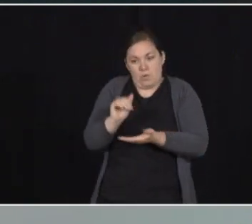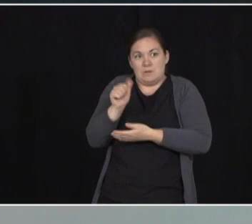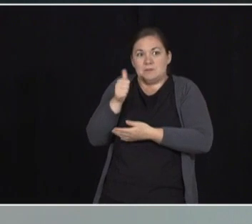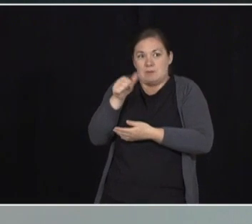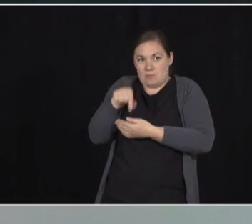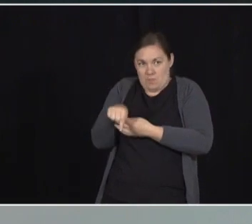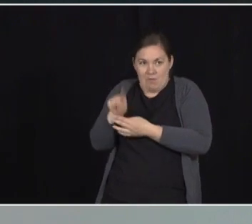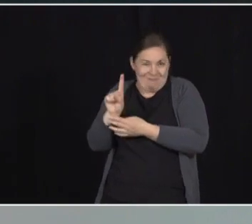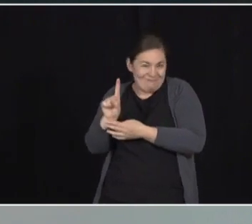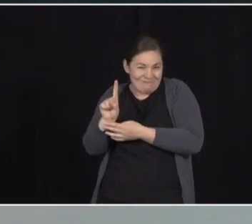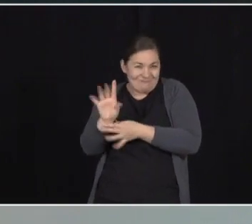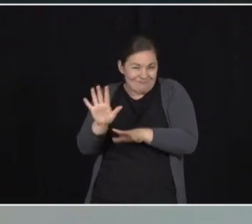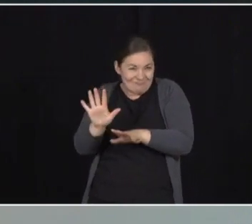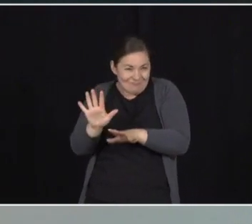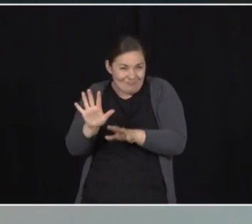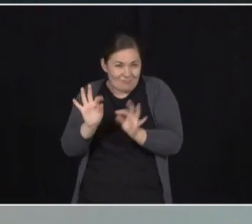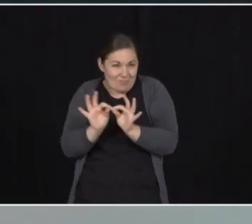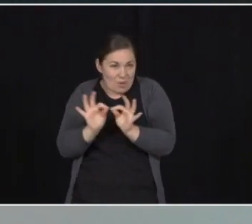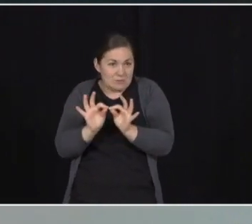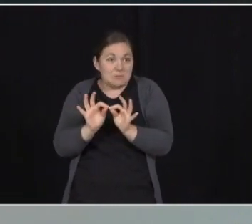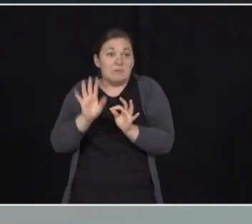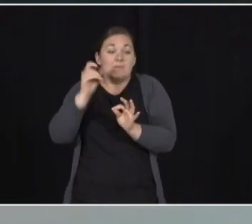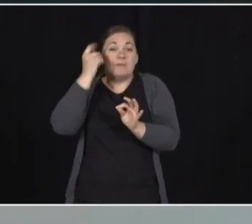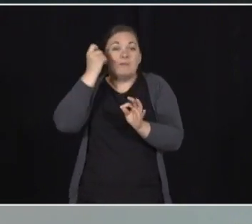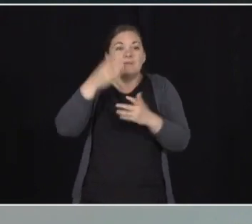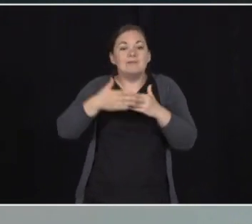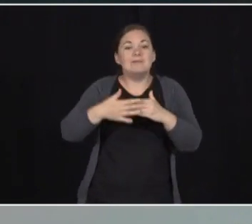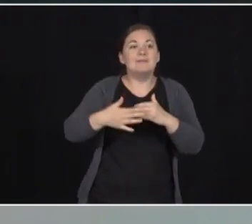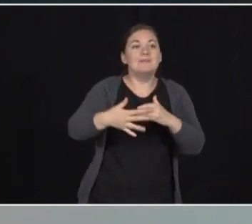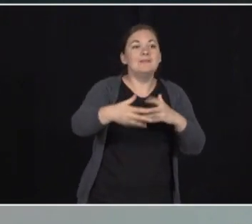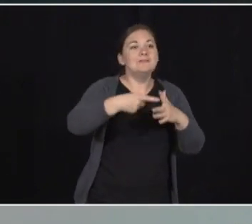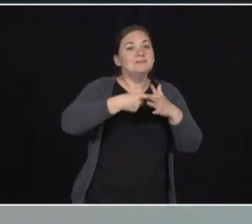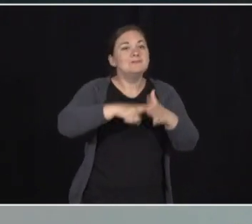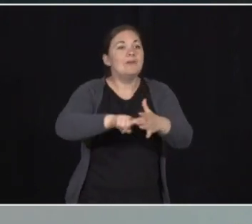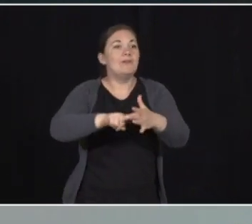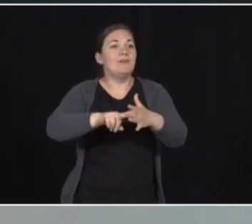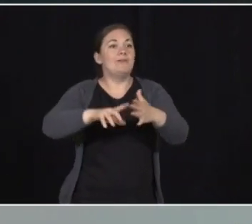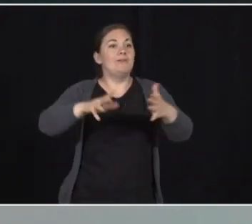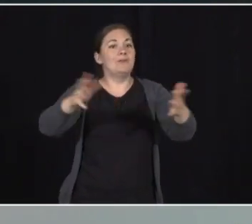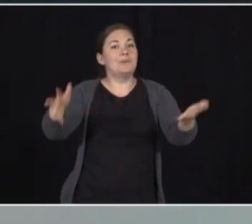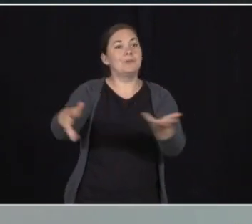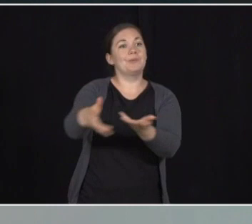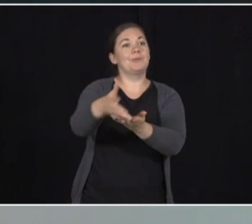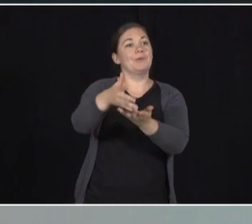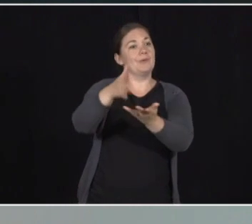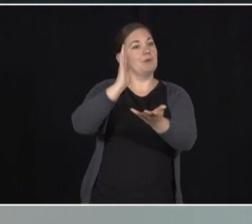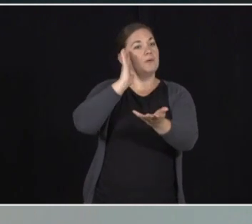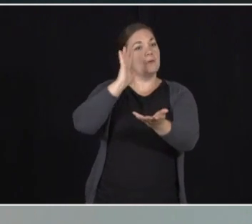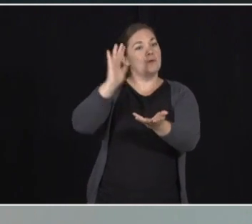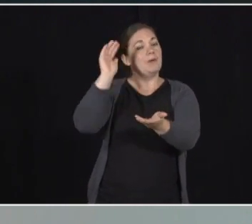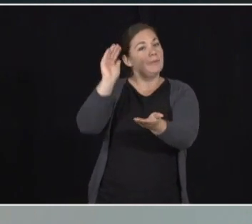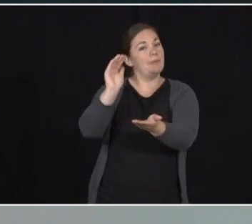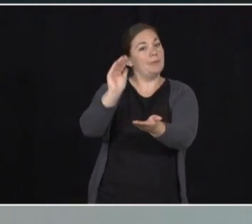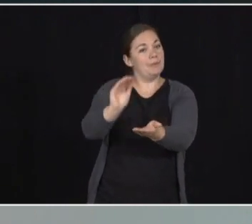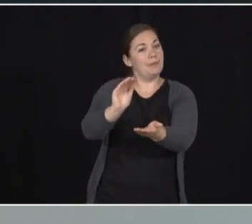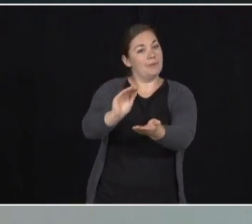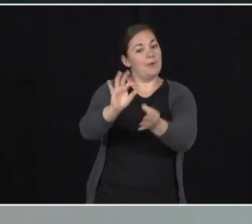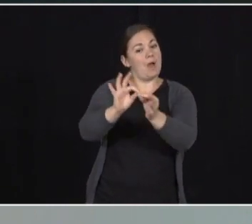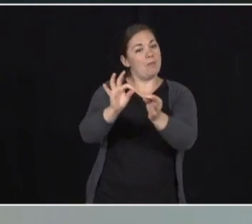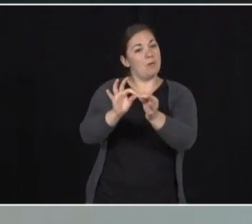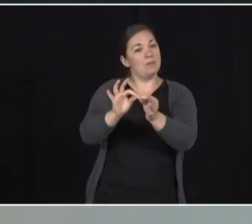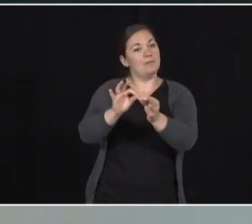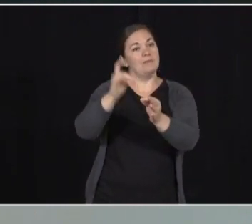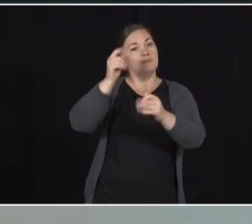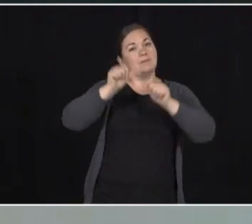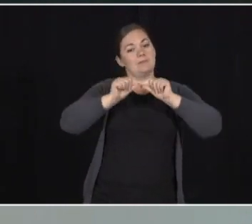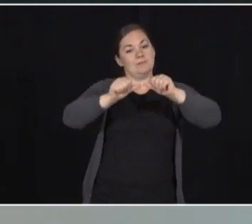pandemic. But moving forward, we don't just intend to offer lower price rates. We want certainty. And that's